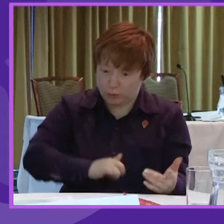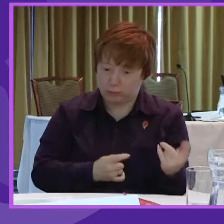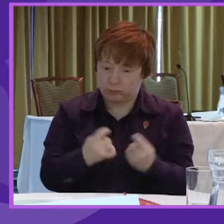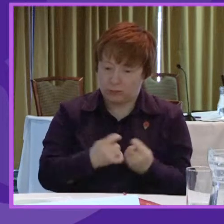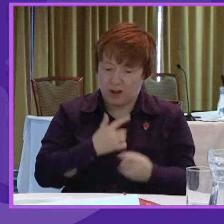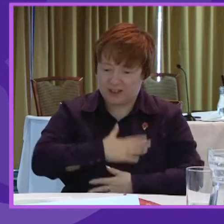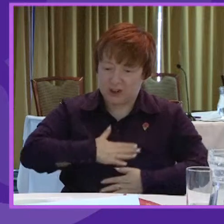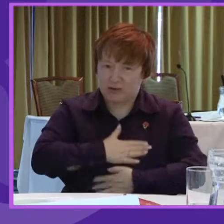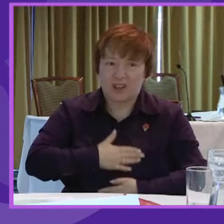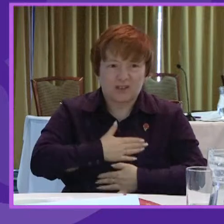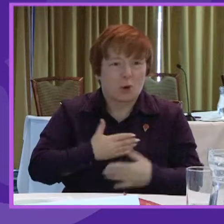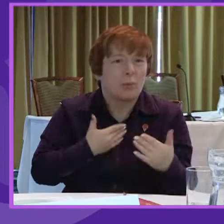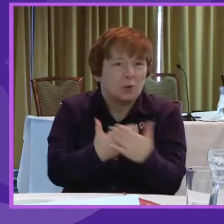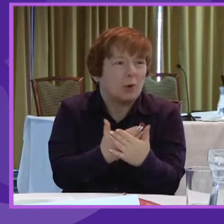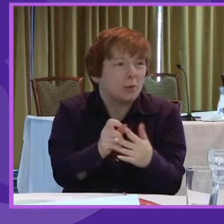degree.